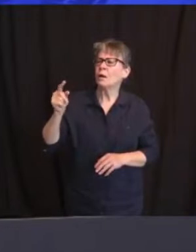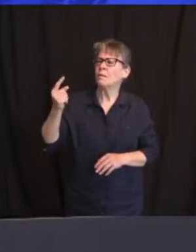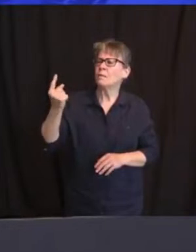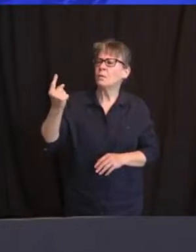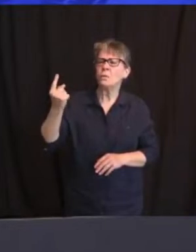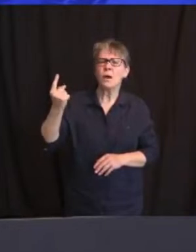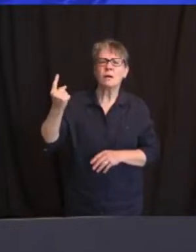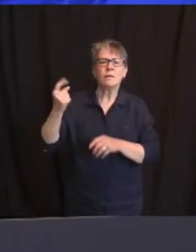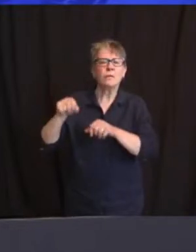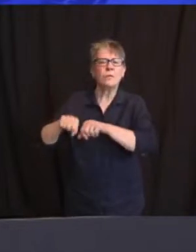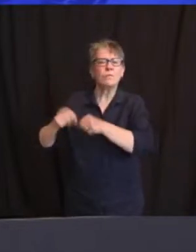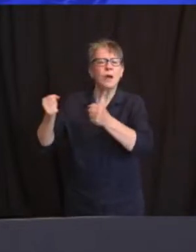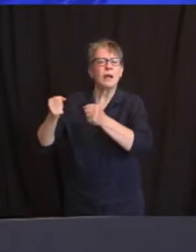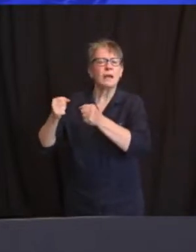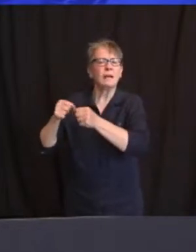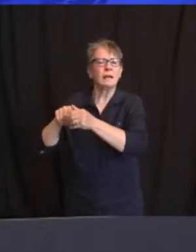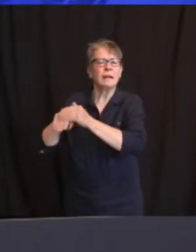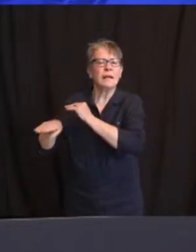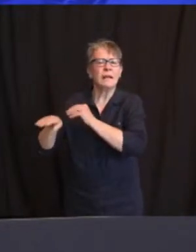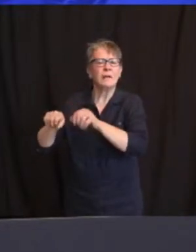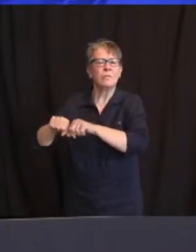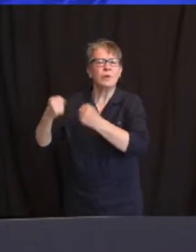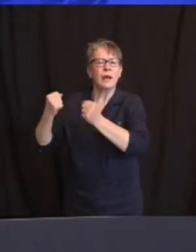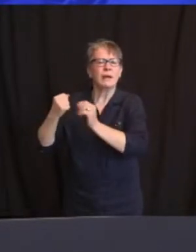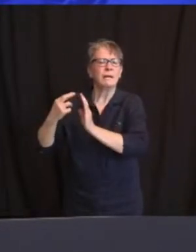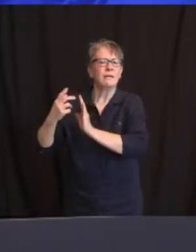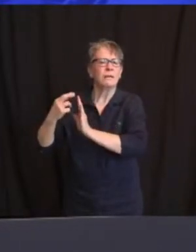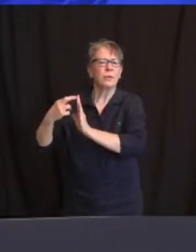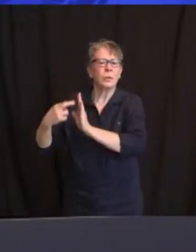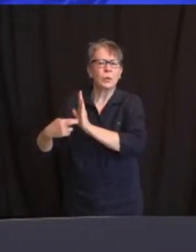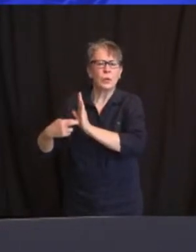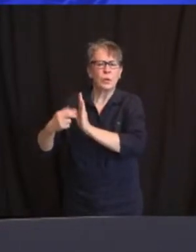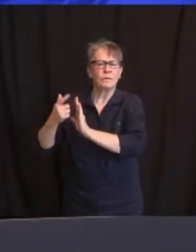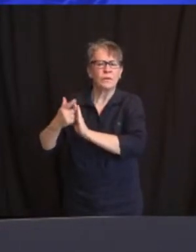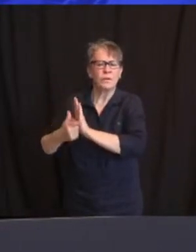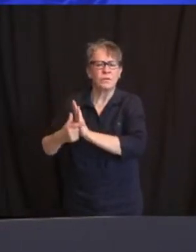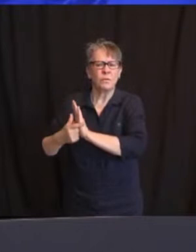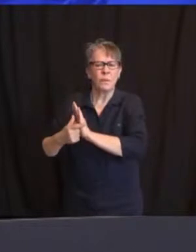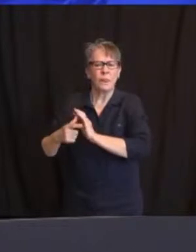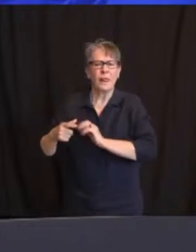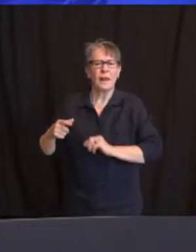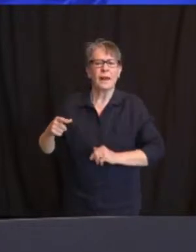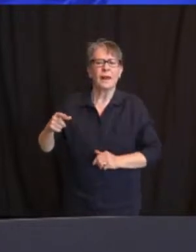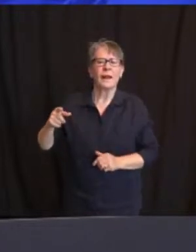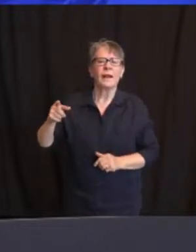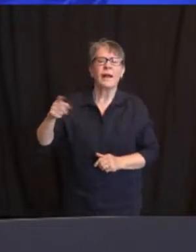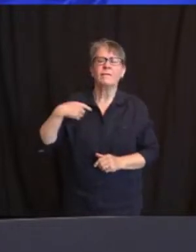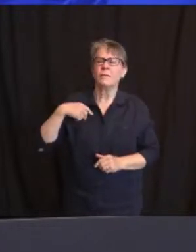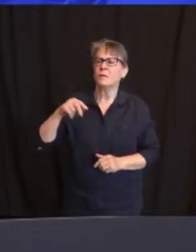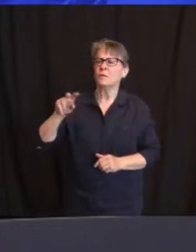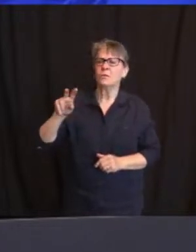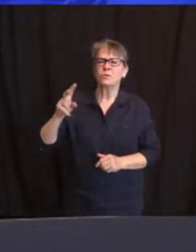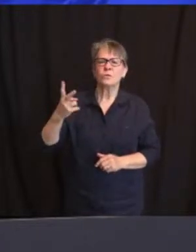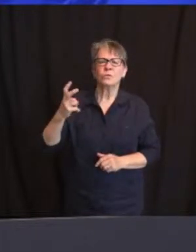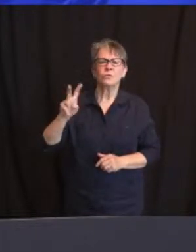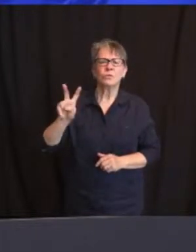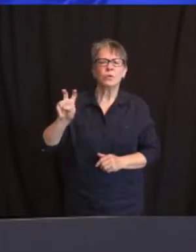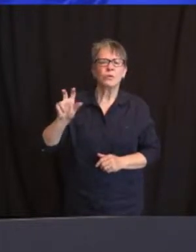In Irvington, a non-essential furniture store was shut down. In Passaic, a